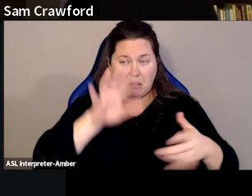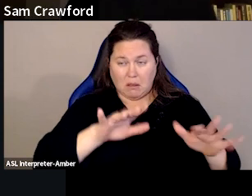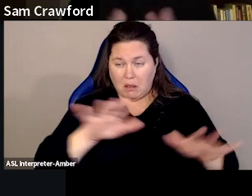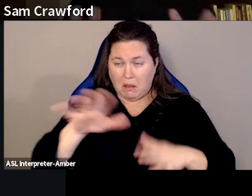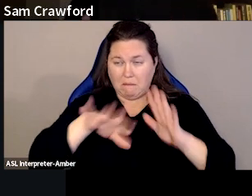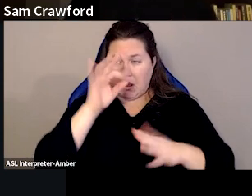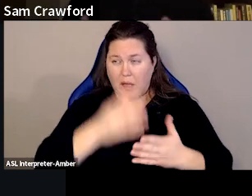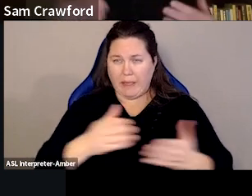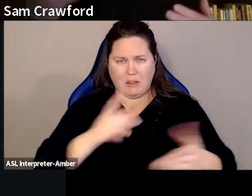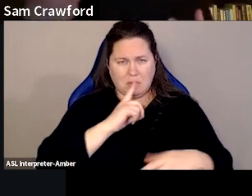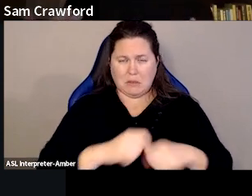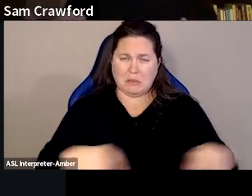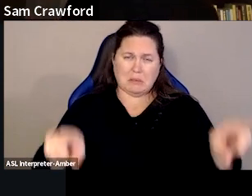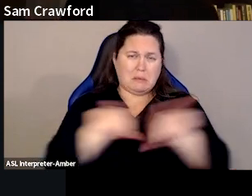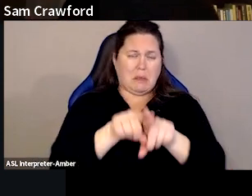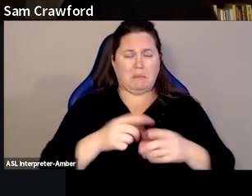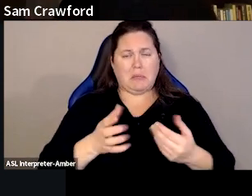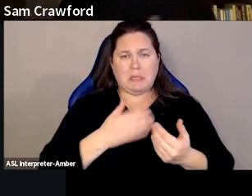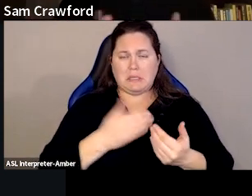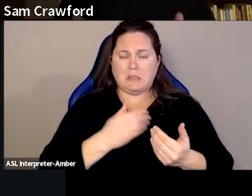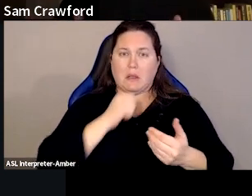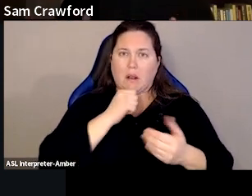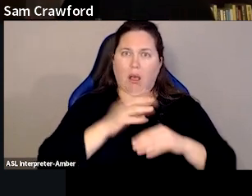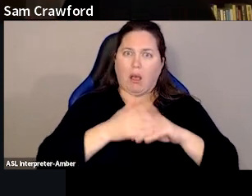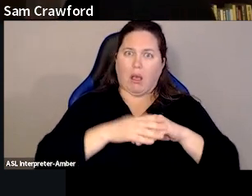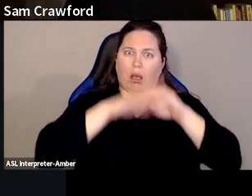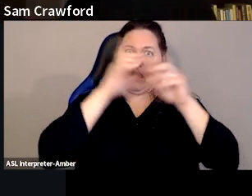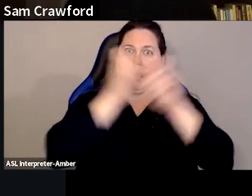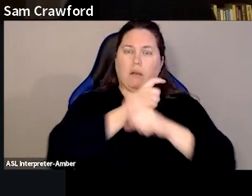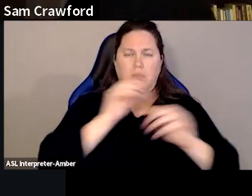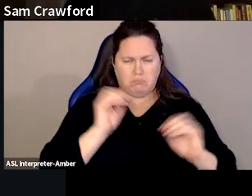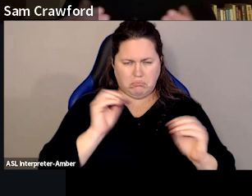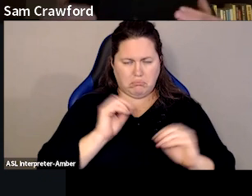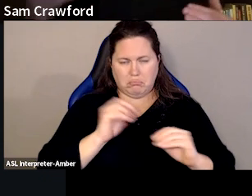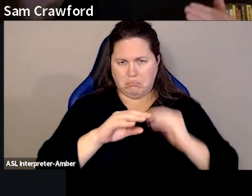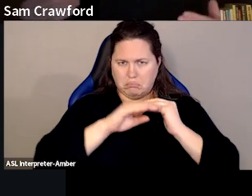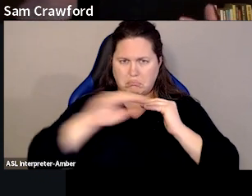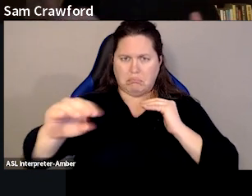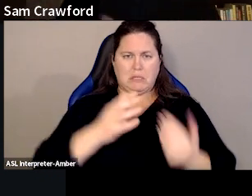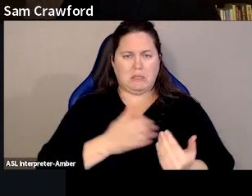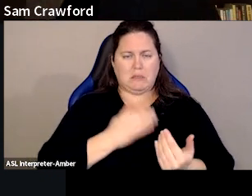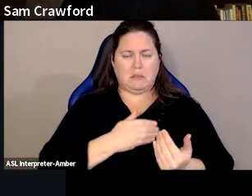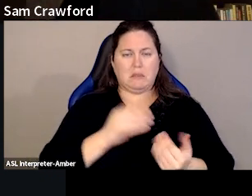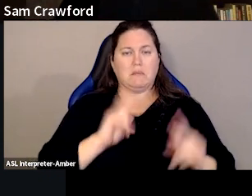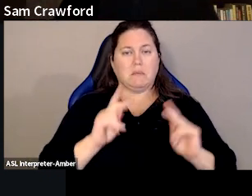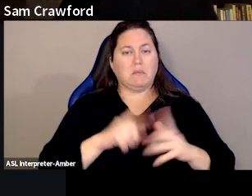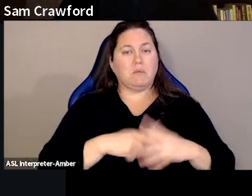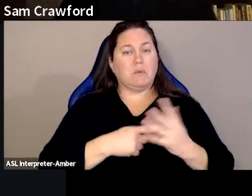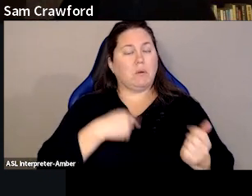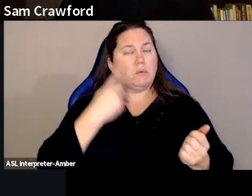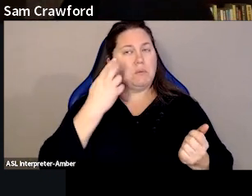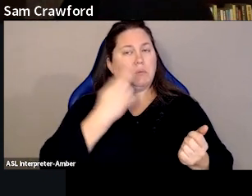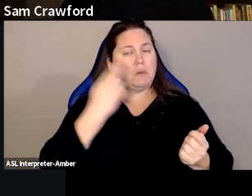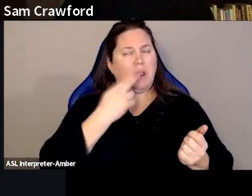built, I think these concerns generally faded away as people started to realize, there's genuine power in